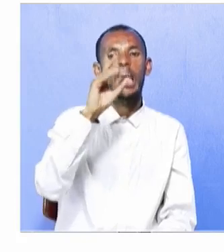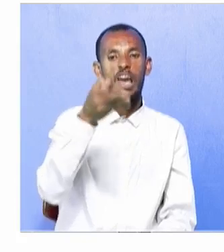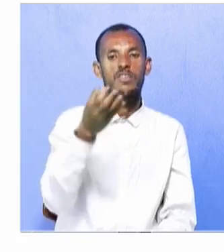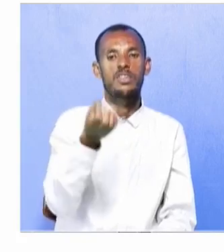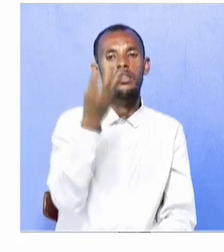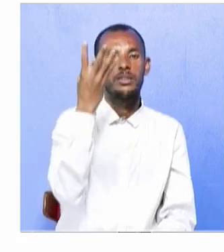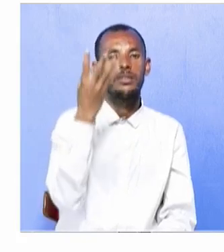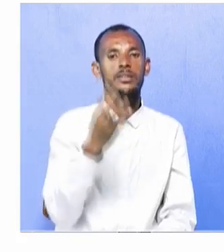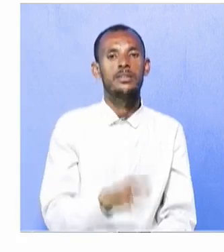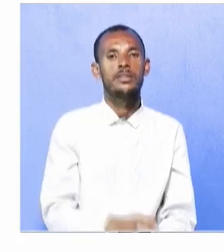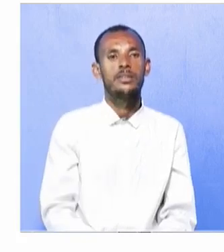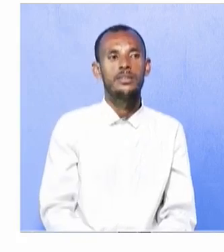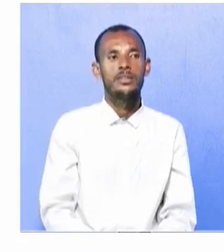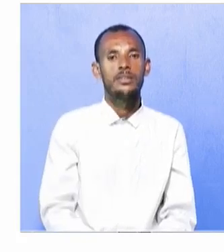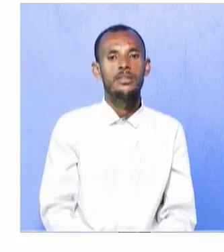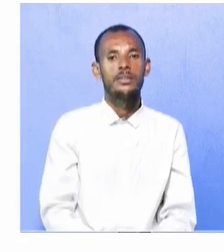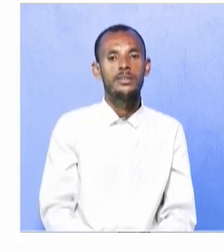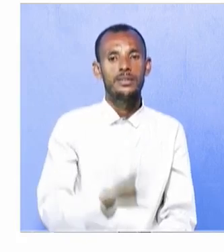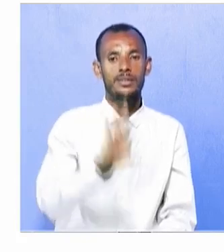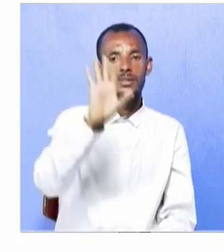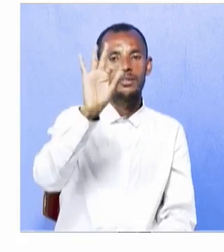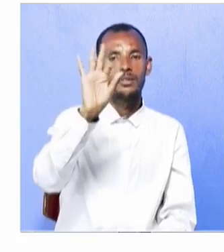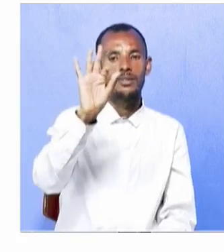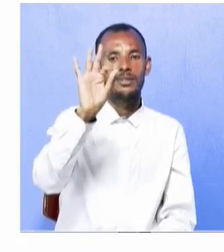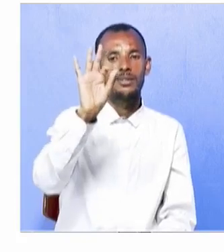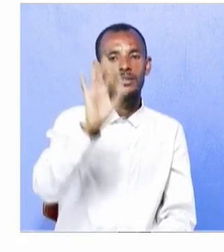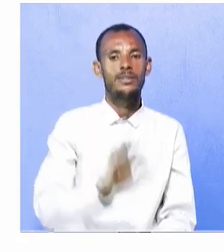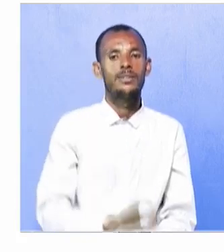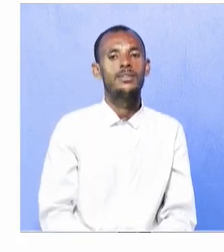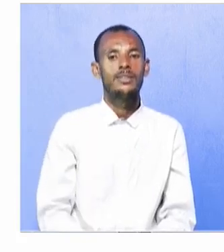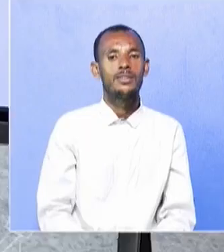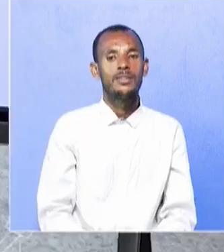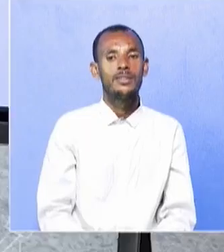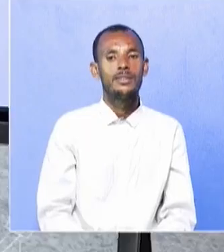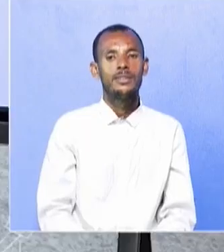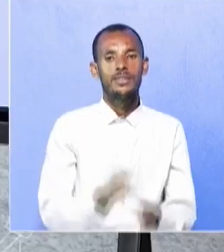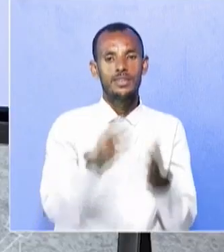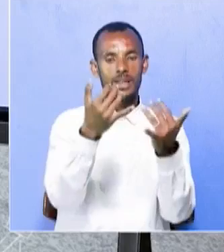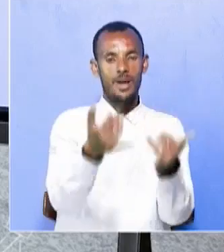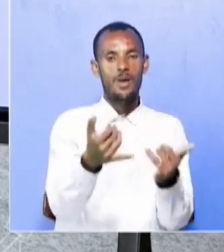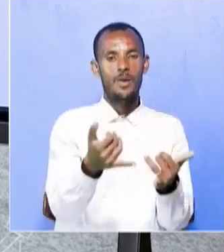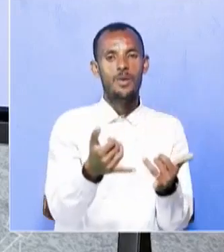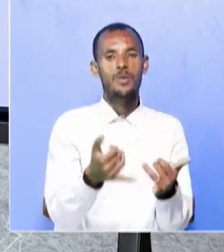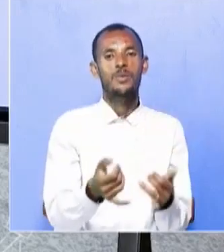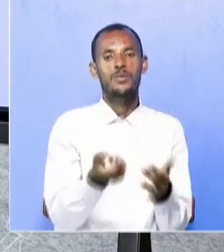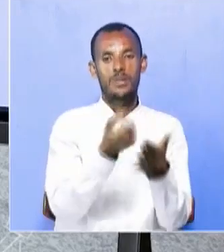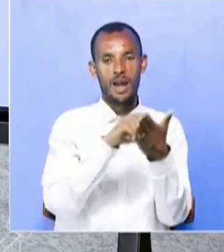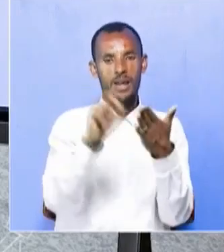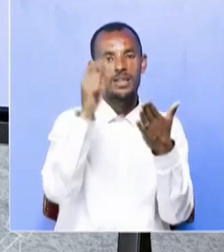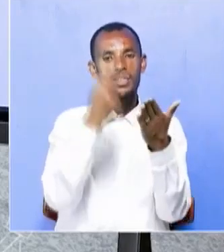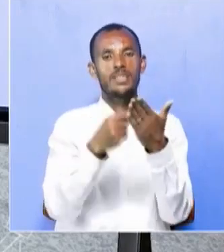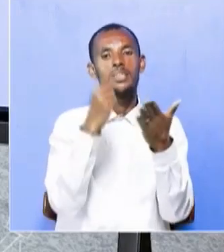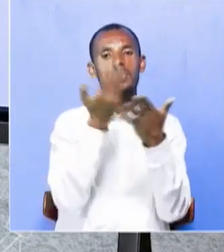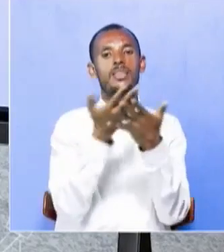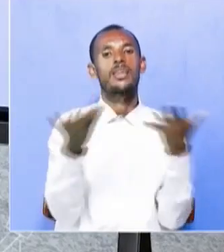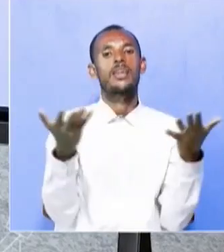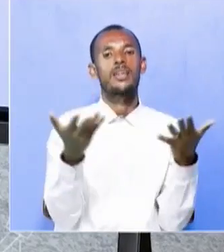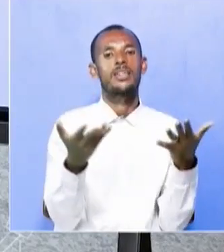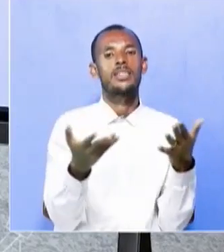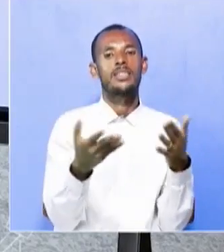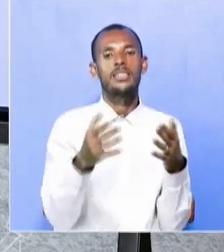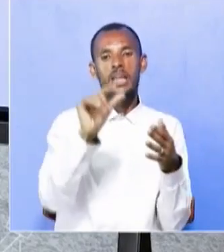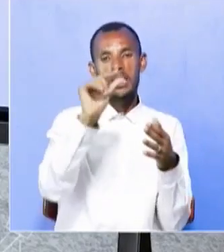DF is 9, okay? Now you need to write this thing in the